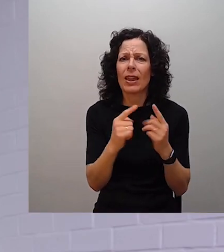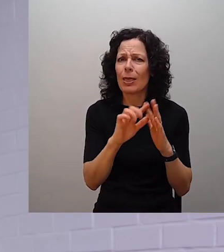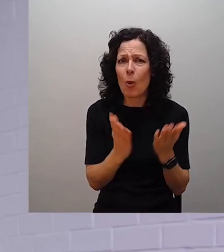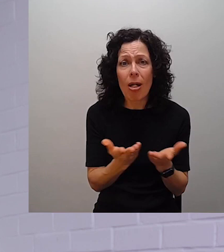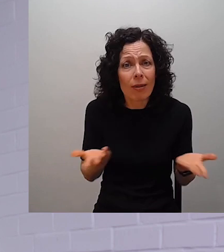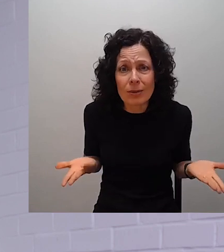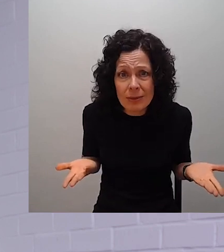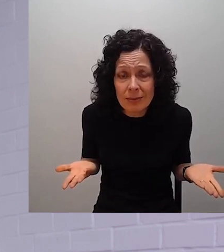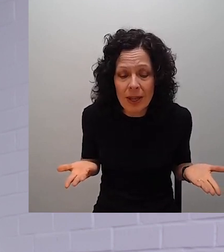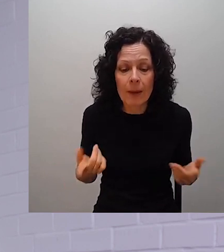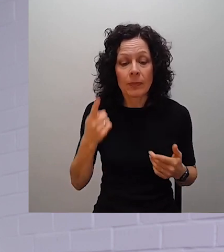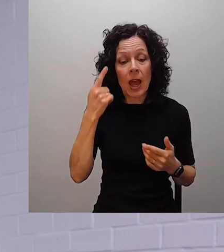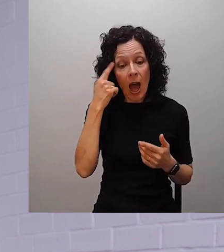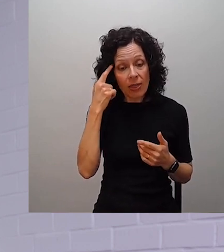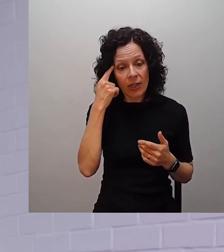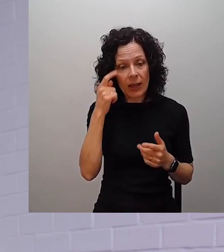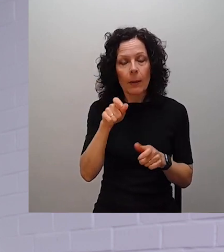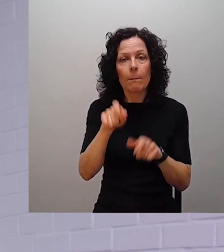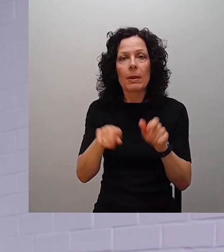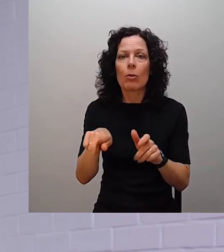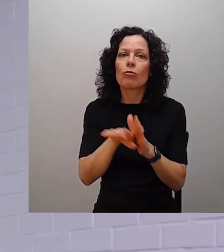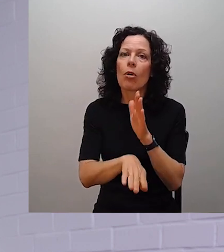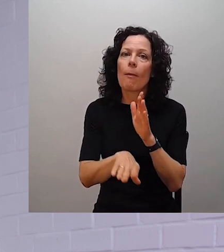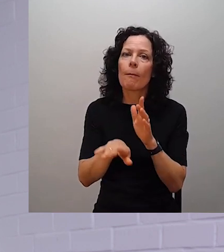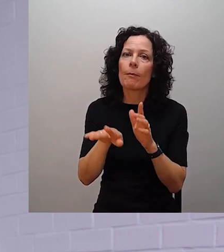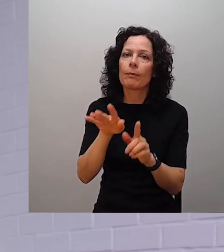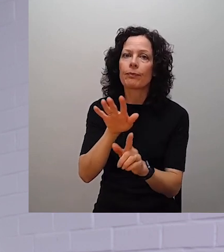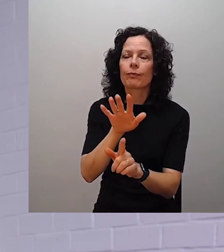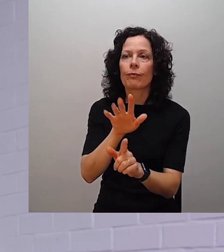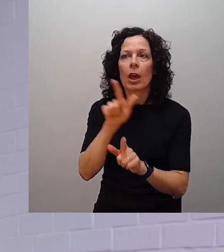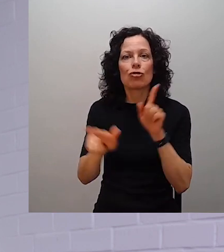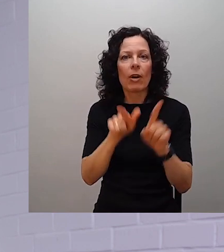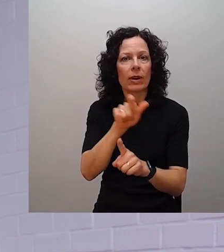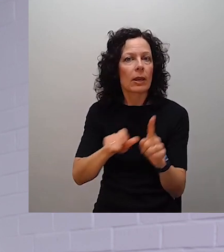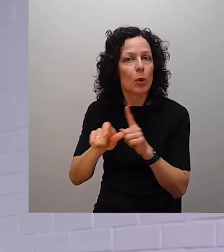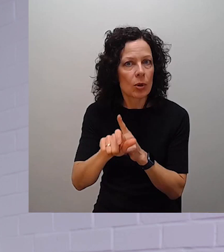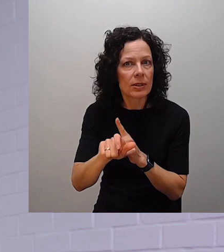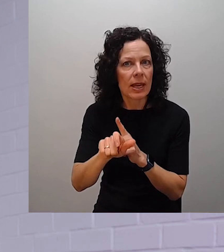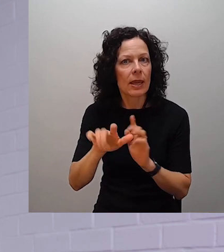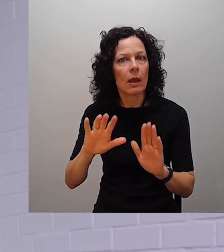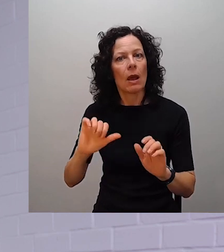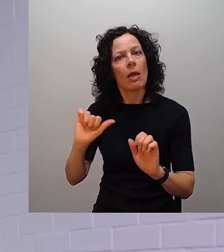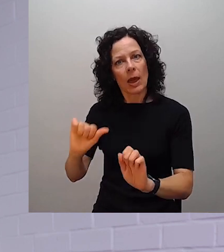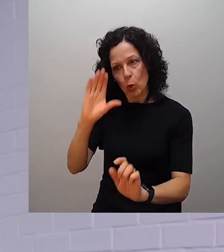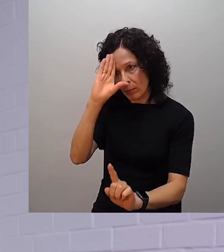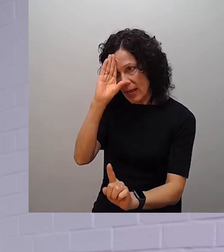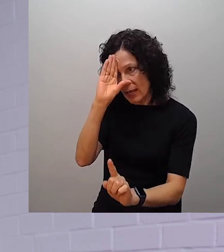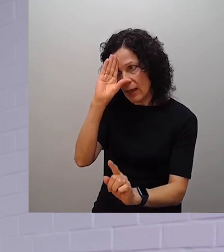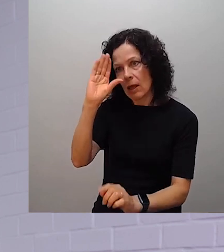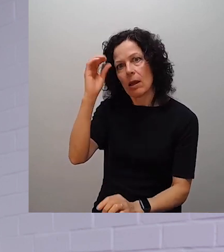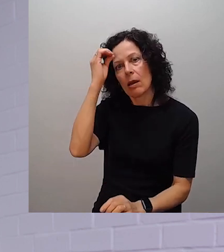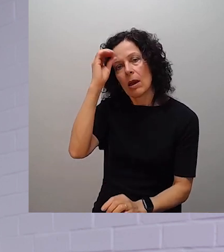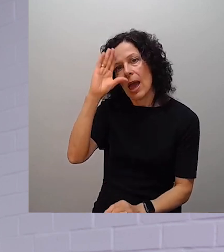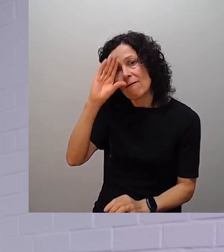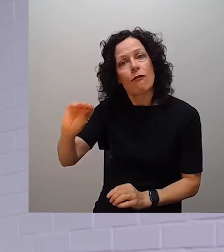I think members of the travelling community could use the pledge. It would inform them, really, so they'd know that if where their child